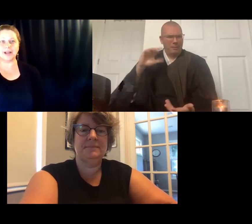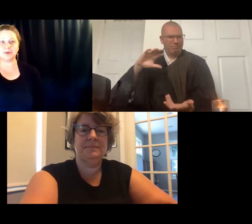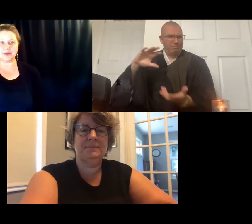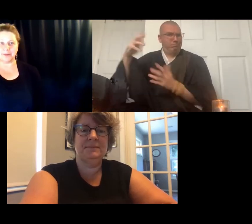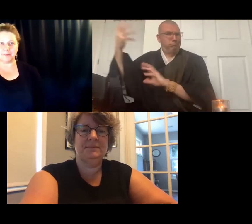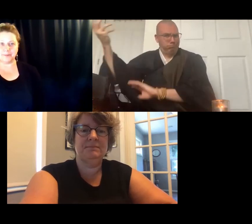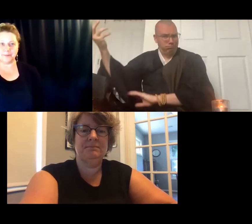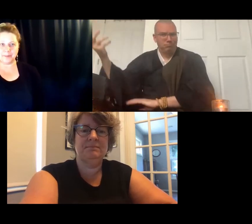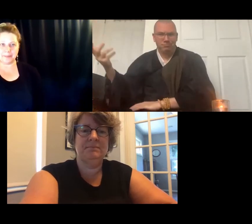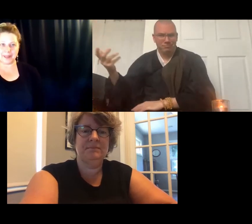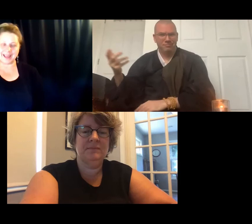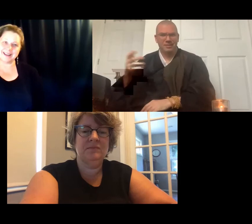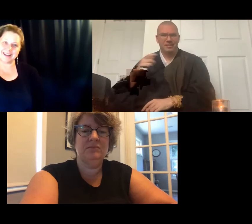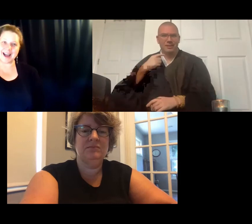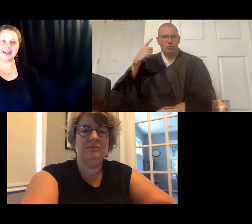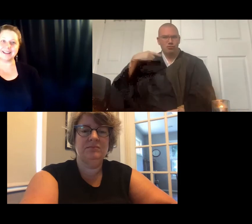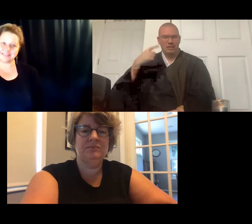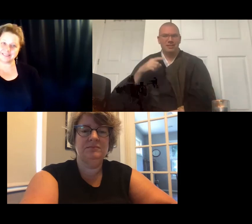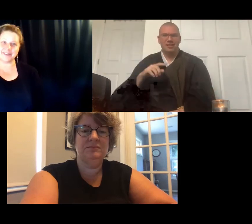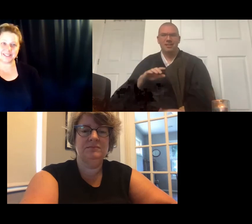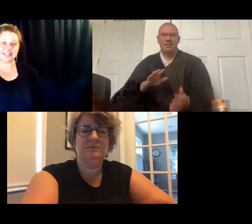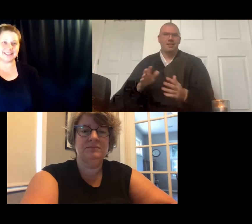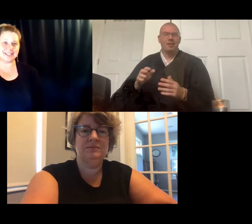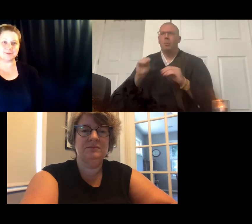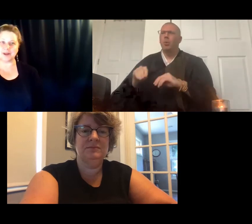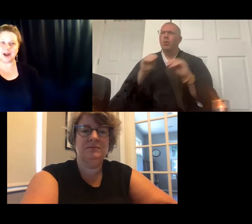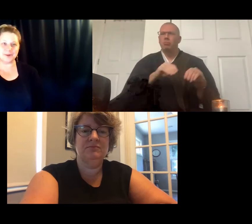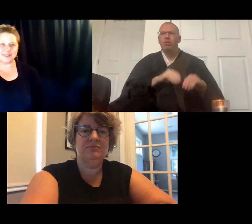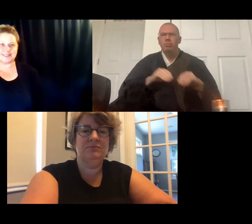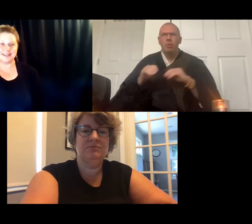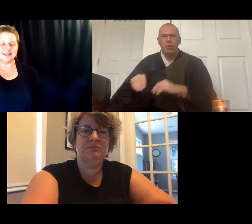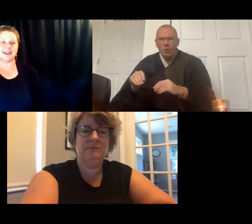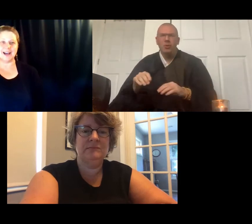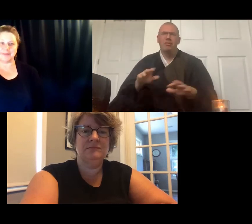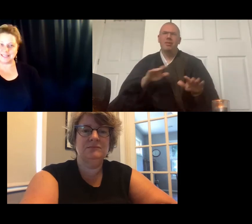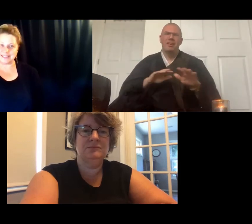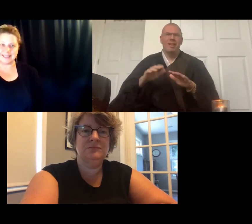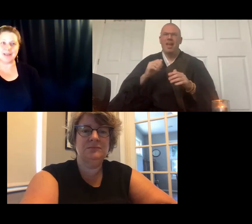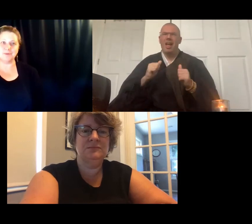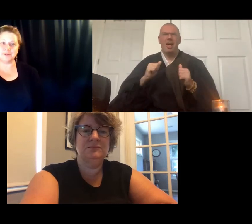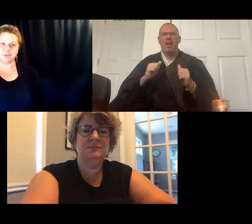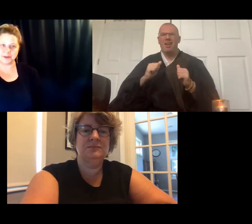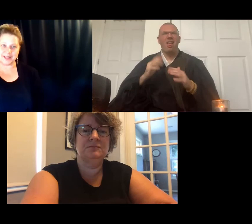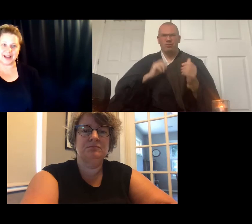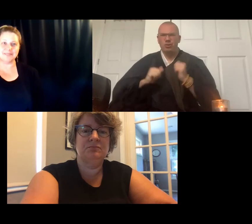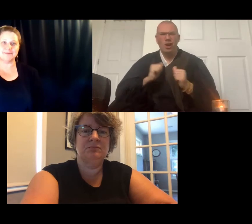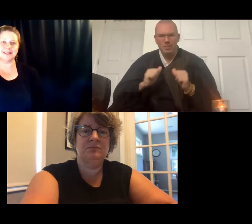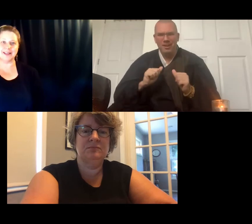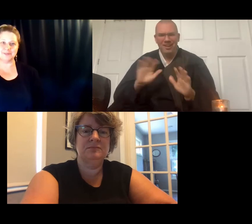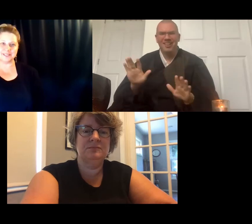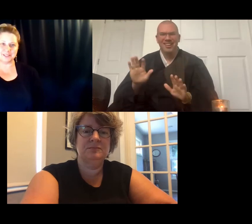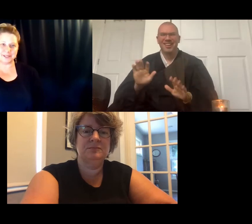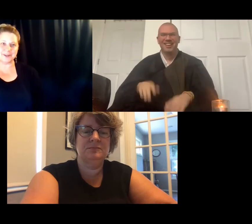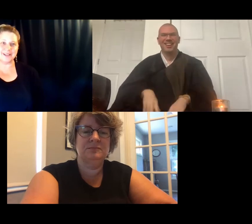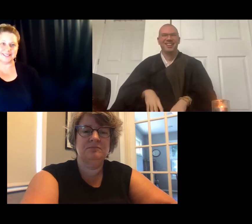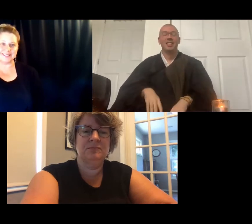So I grew up, and things weren't always easy. I moved around a lot. My life